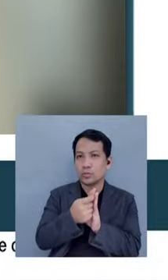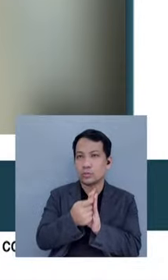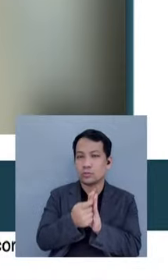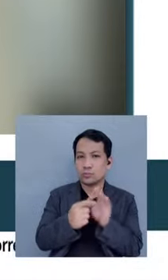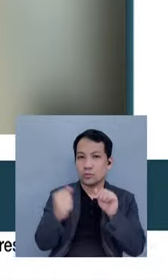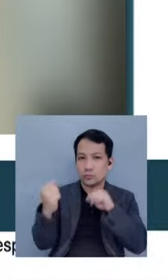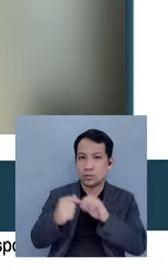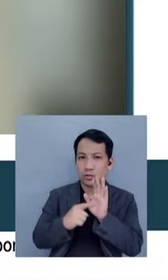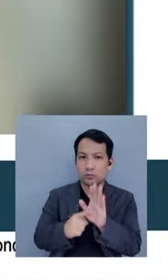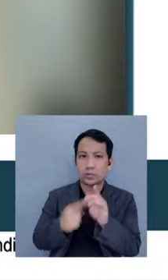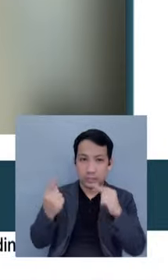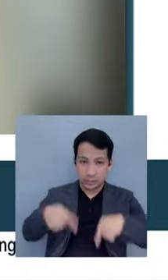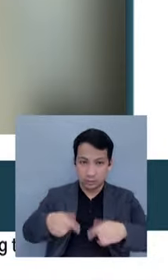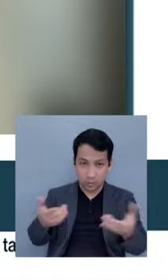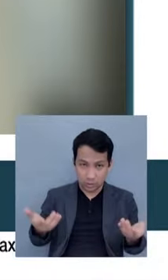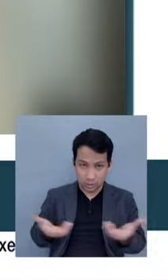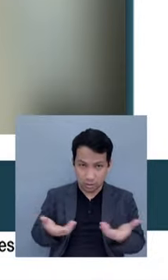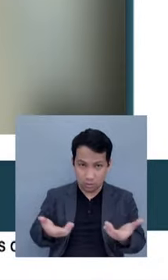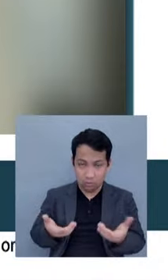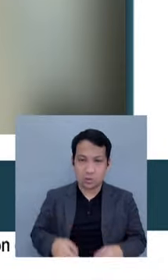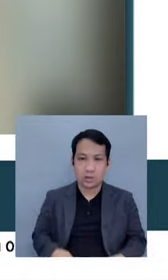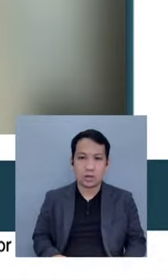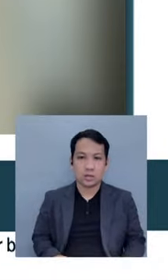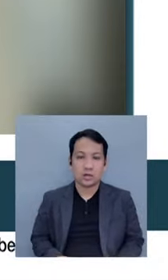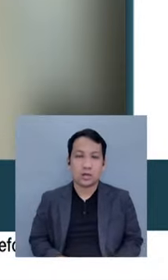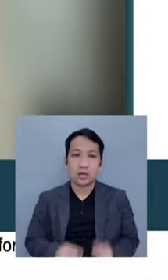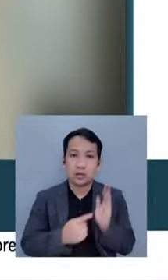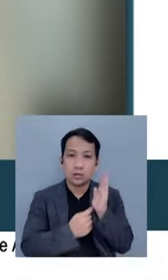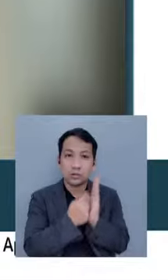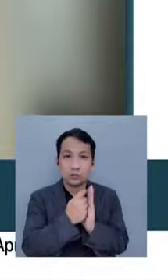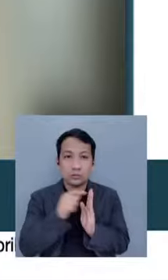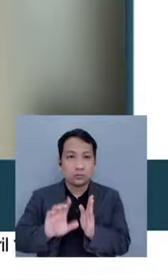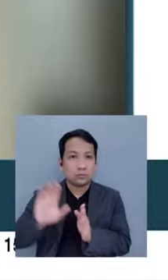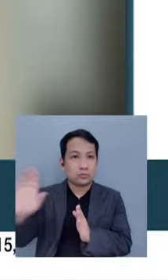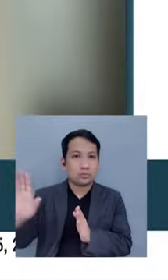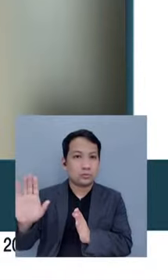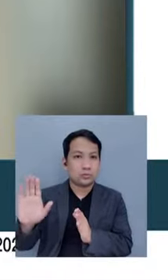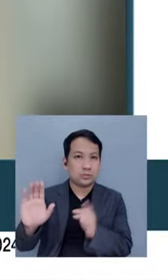in this issue, the truth is not on China's side.